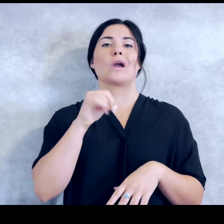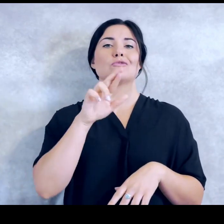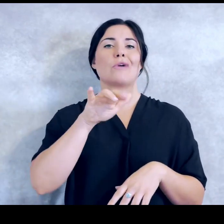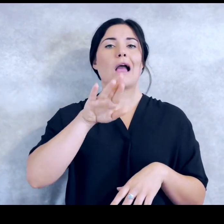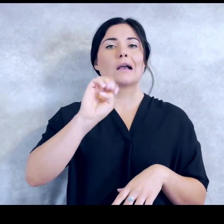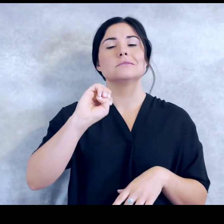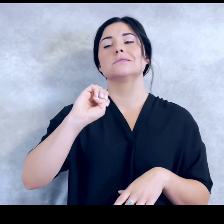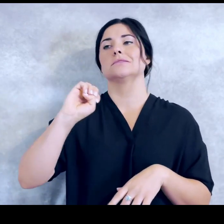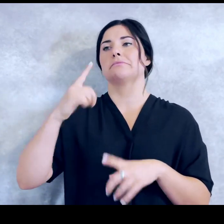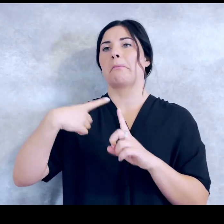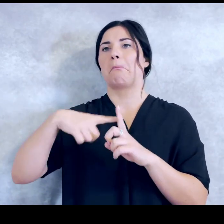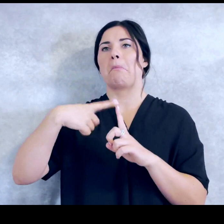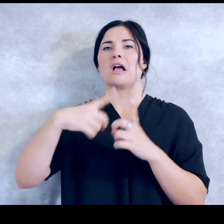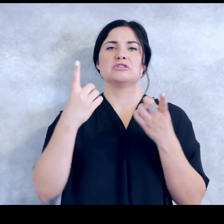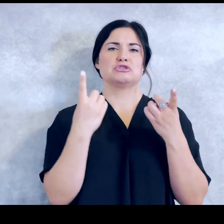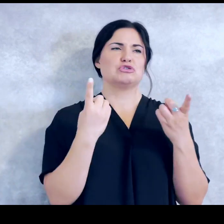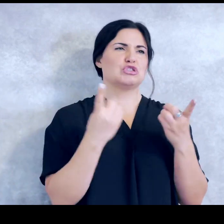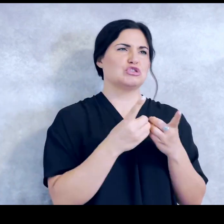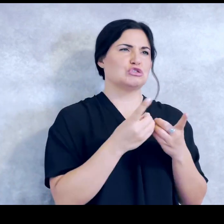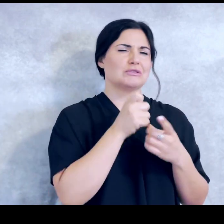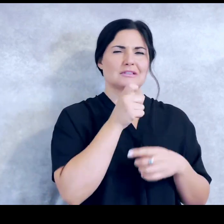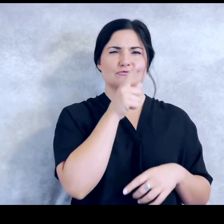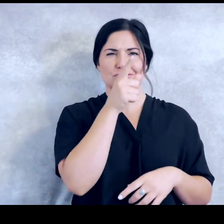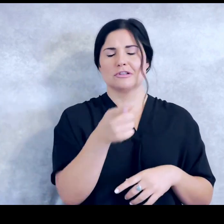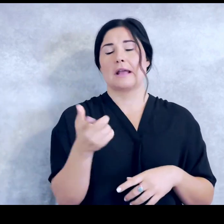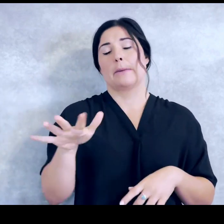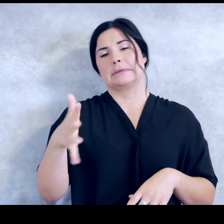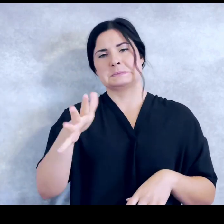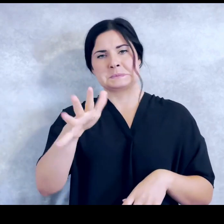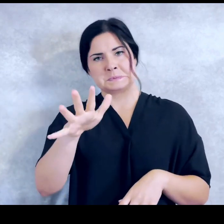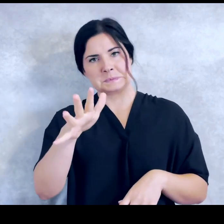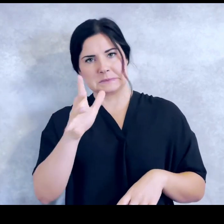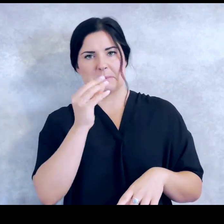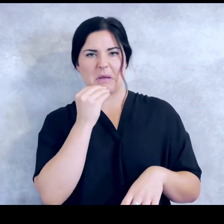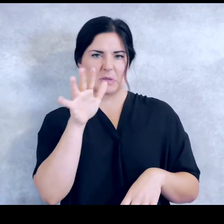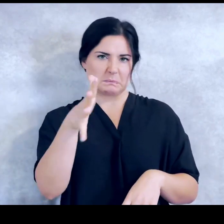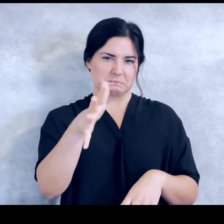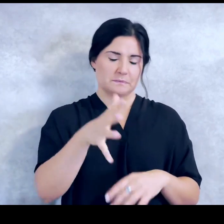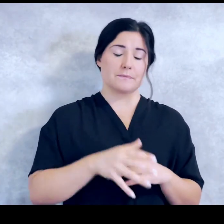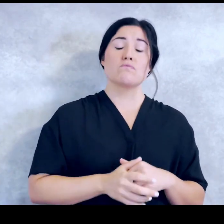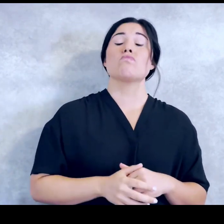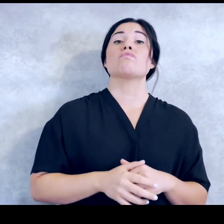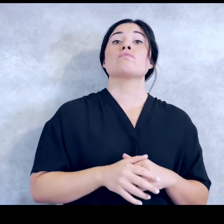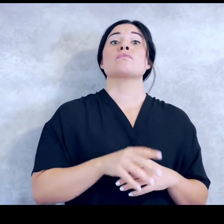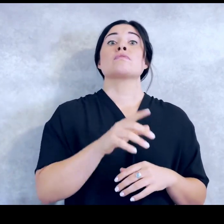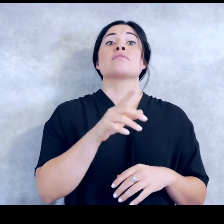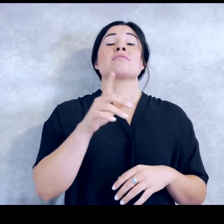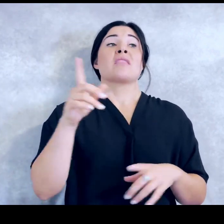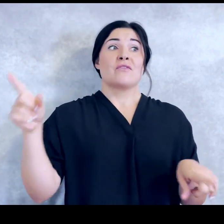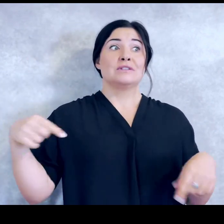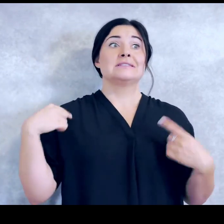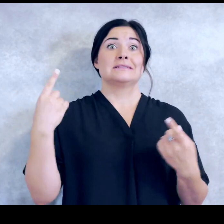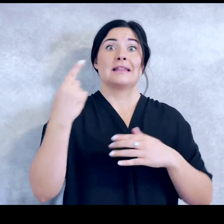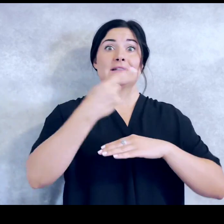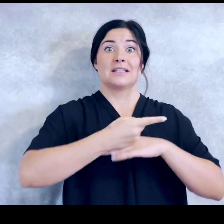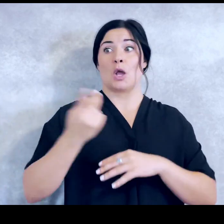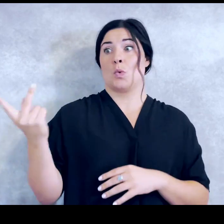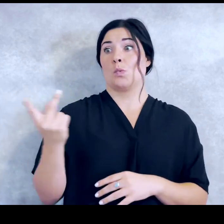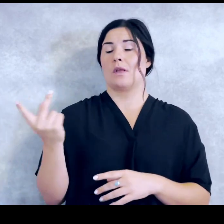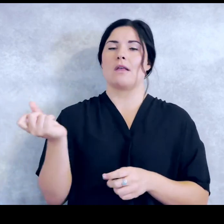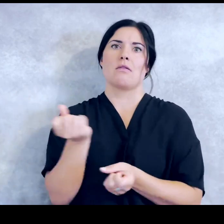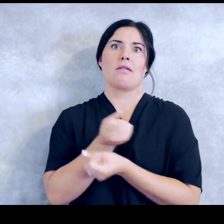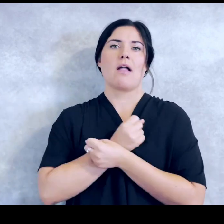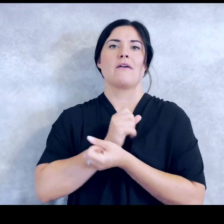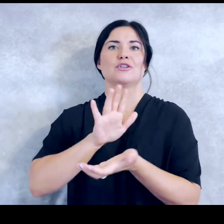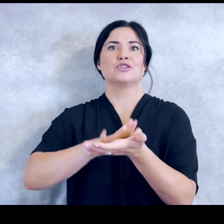with white rice and maybe some dessert, I don't remember. And it was okay. It was okay. But ever since that day, we've